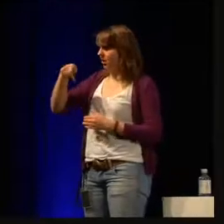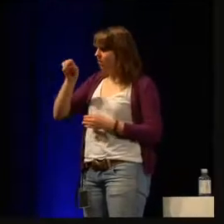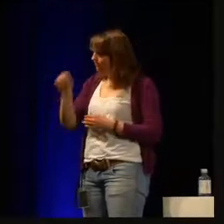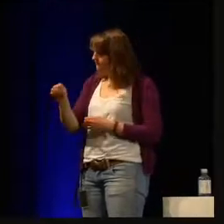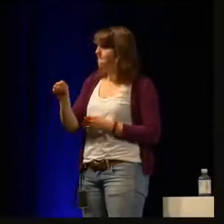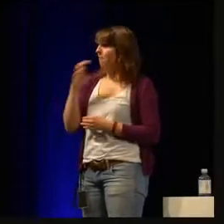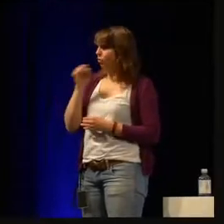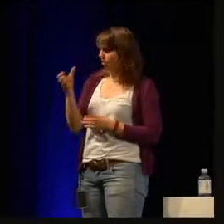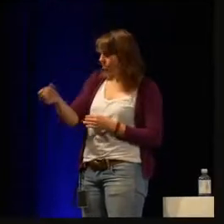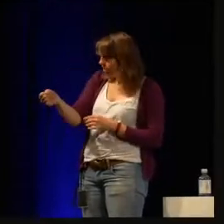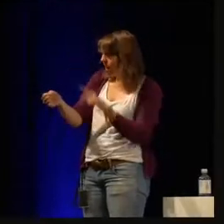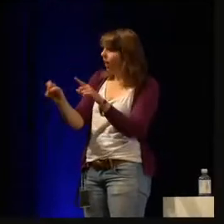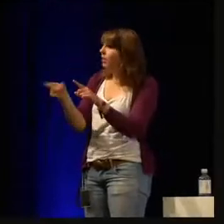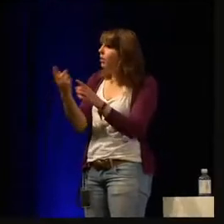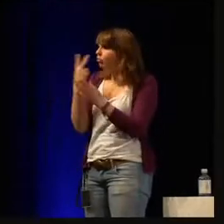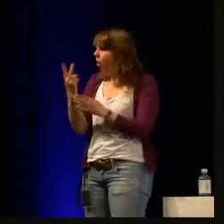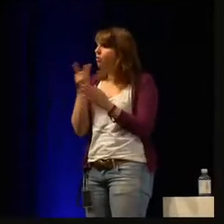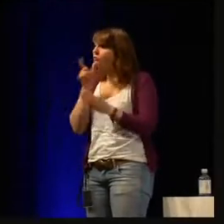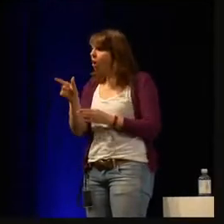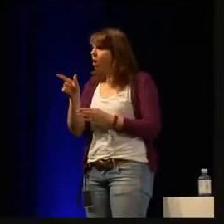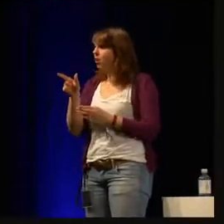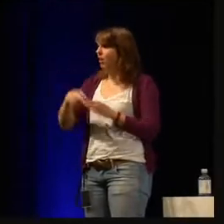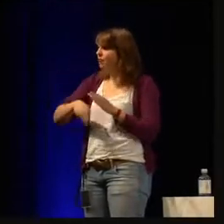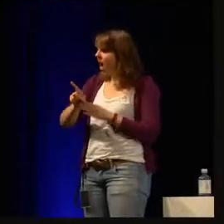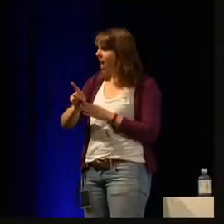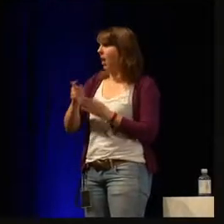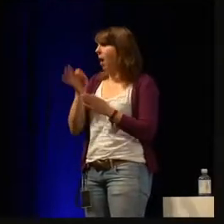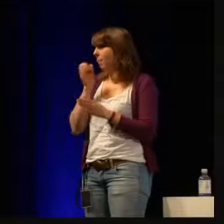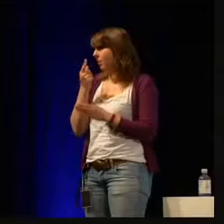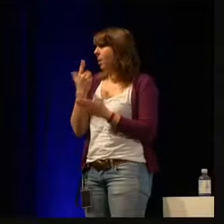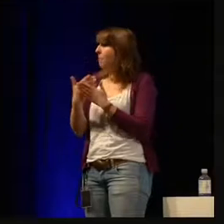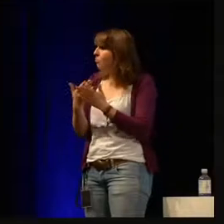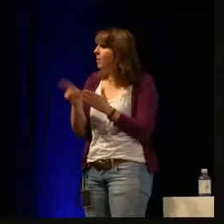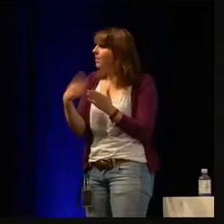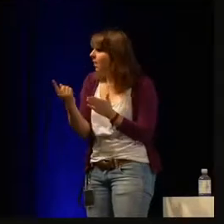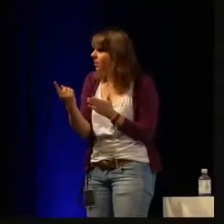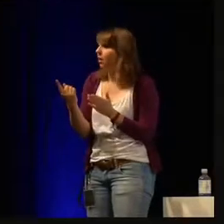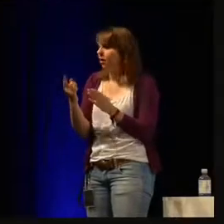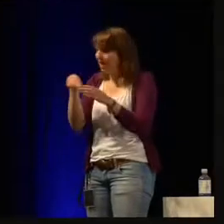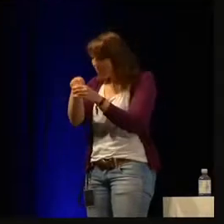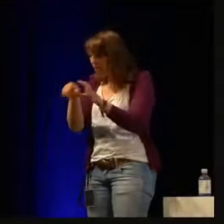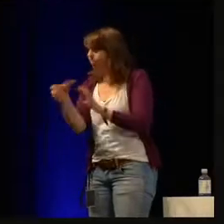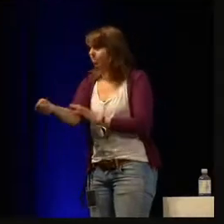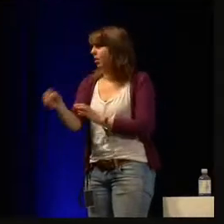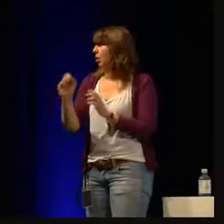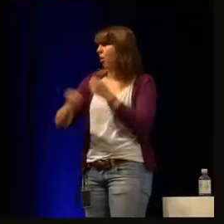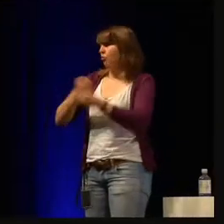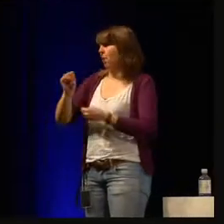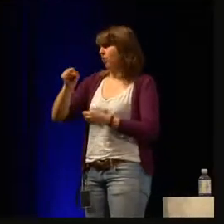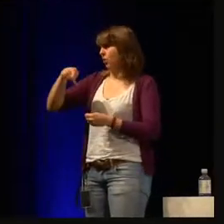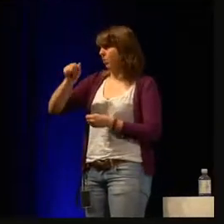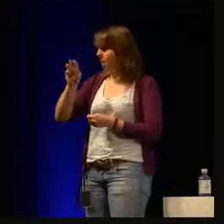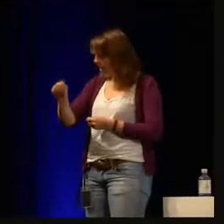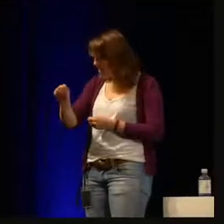So if Viagra is written as here in a email, then it's